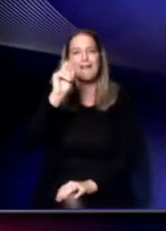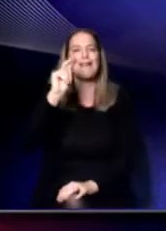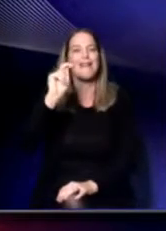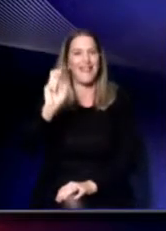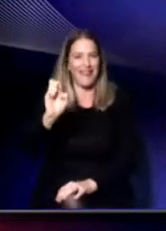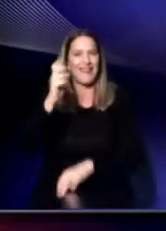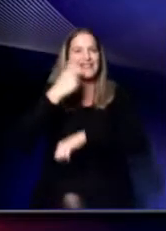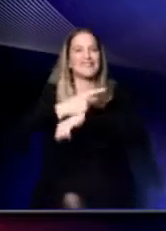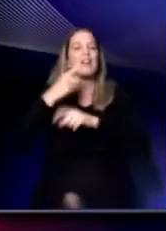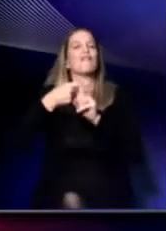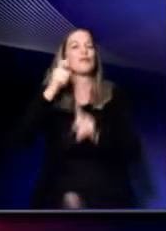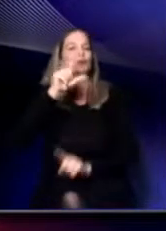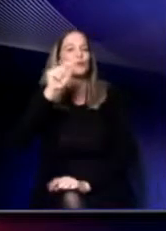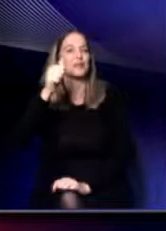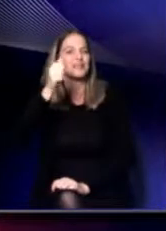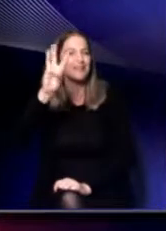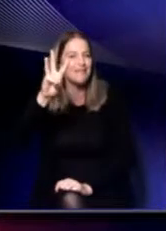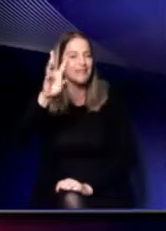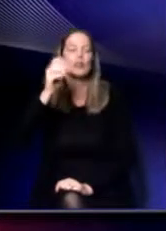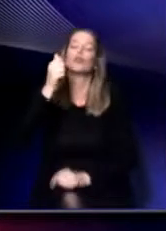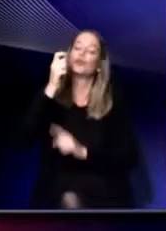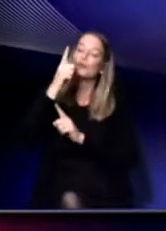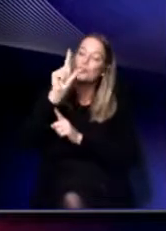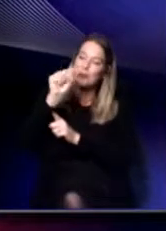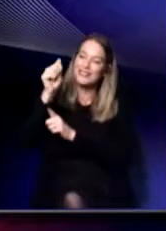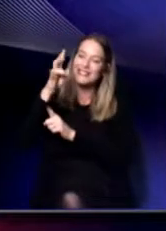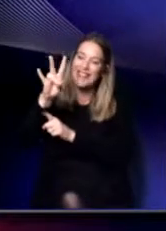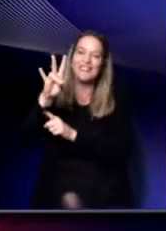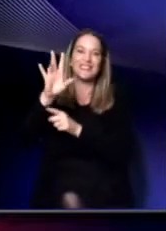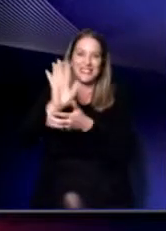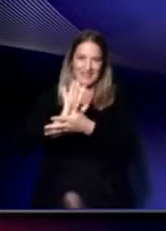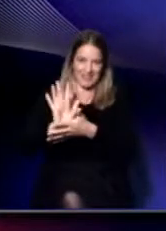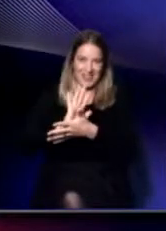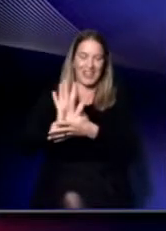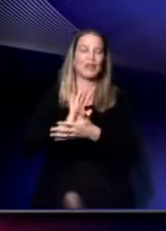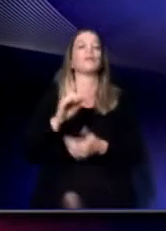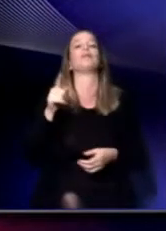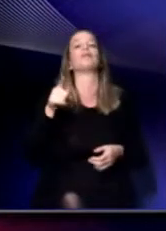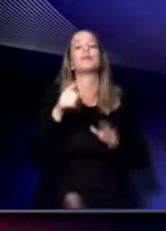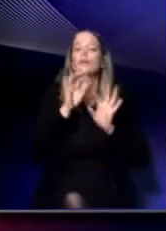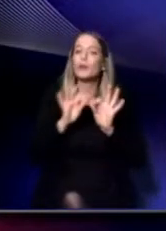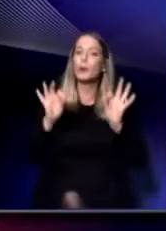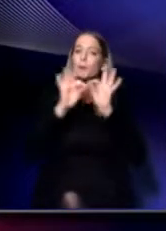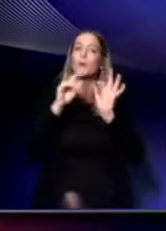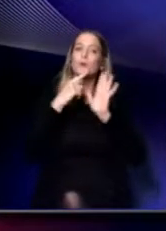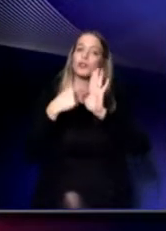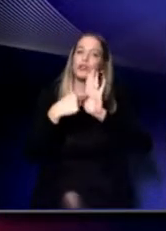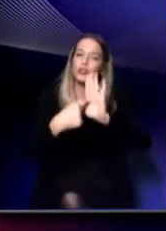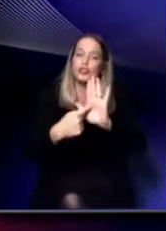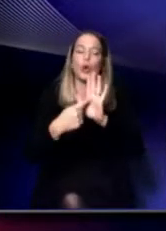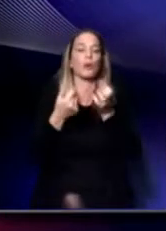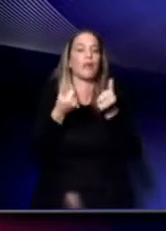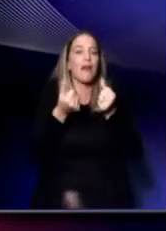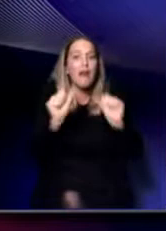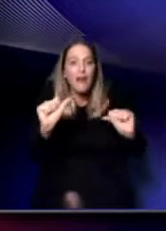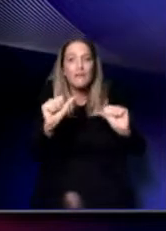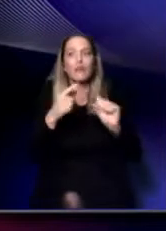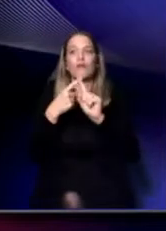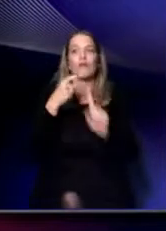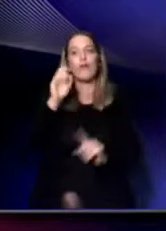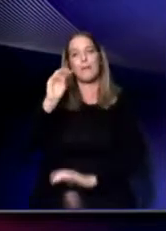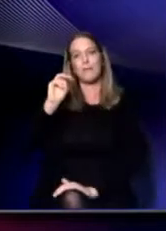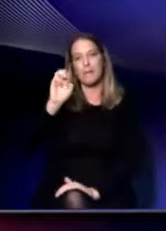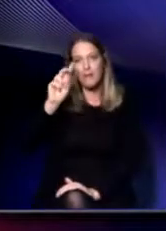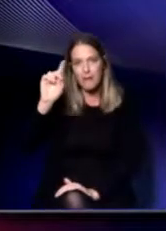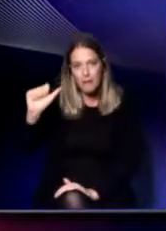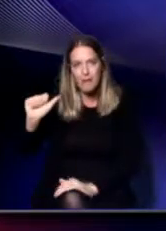over 3,700 impressions on social media, but more importantly, it demonstrates the huge effort the media department